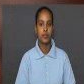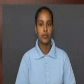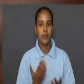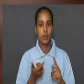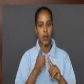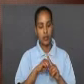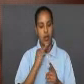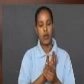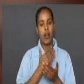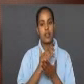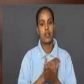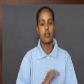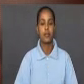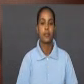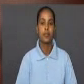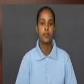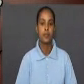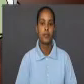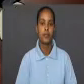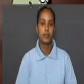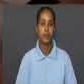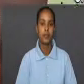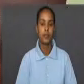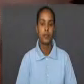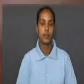Let's get back to our lesson.